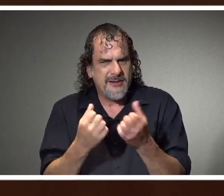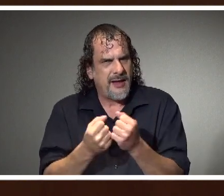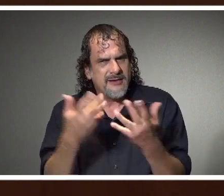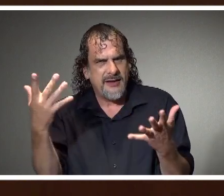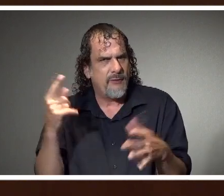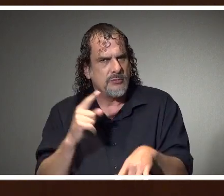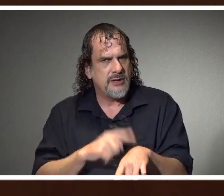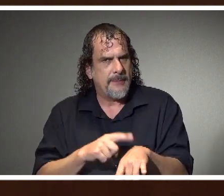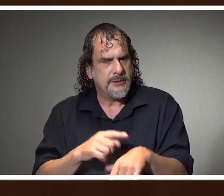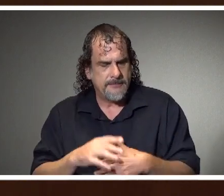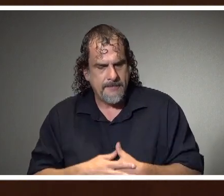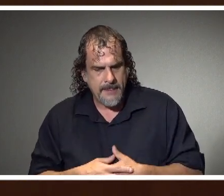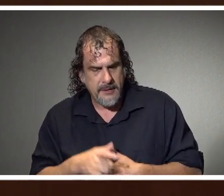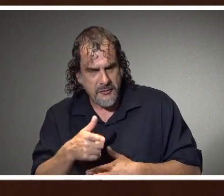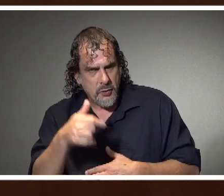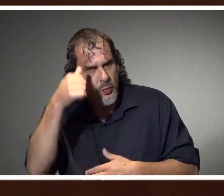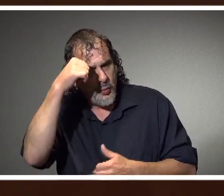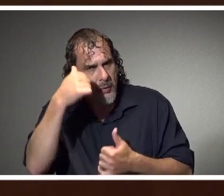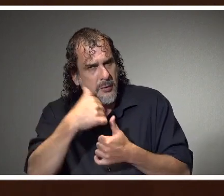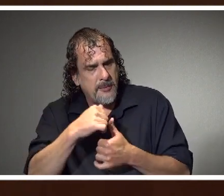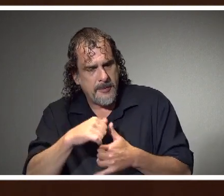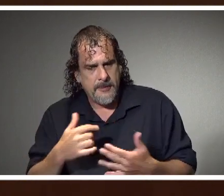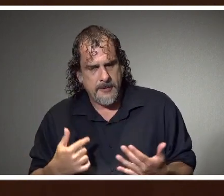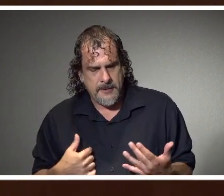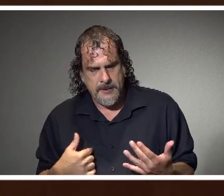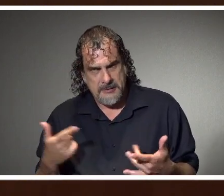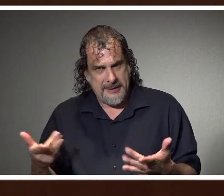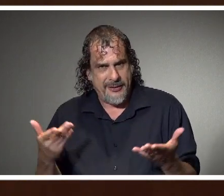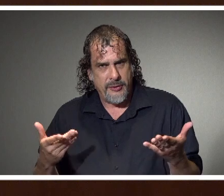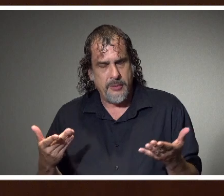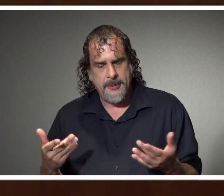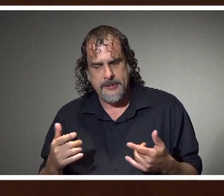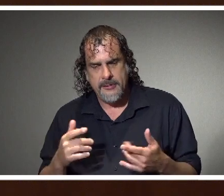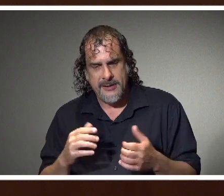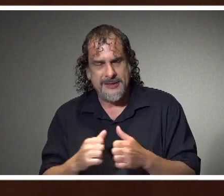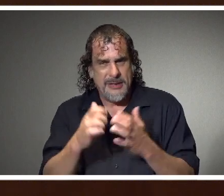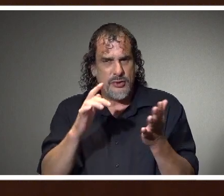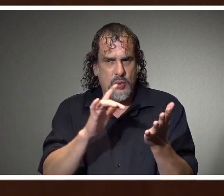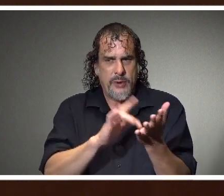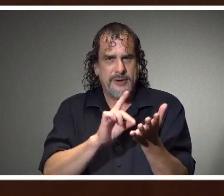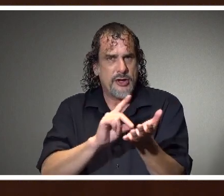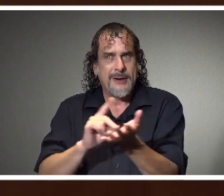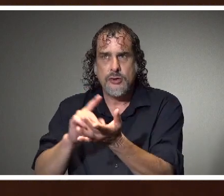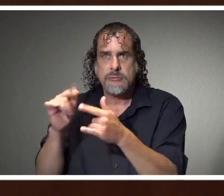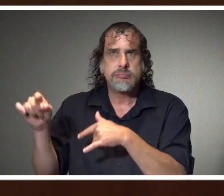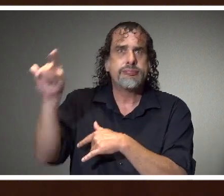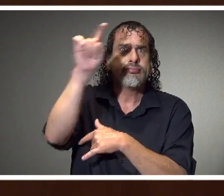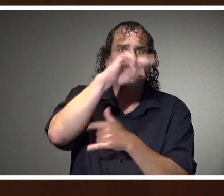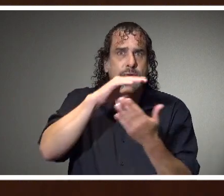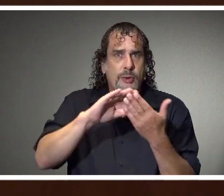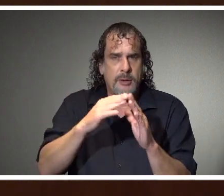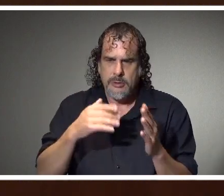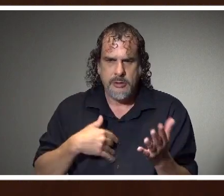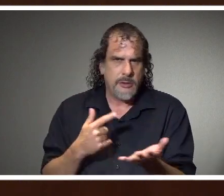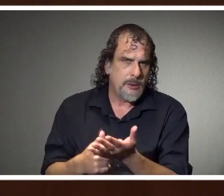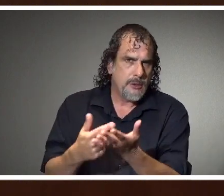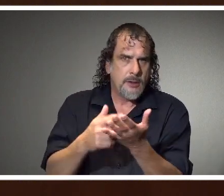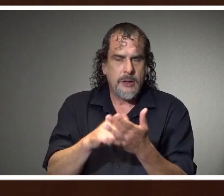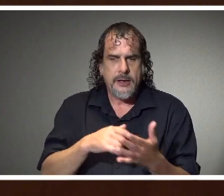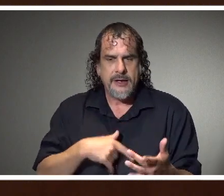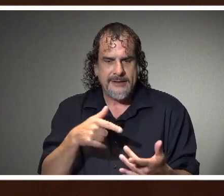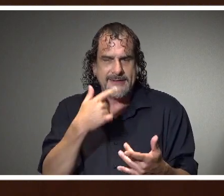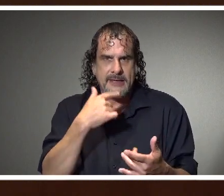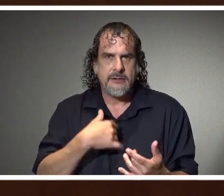you'll recall, about it being a concern, especially with the medical community. We've had a lot of conversations because it says it detects old